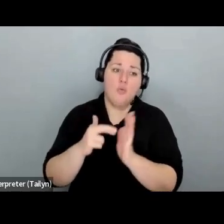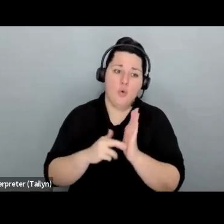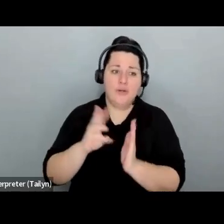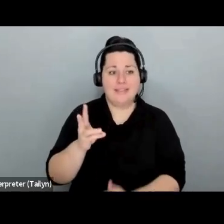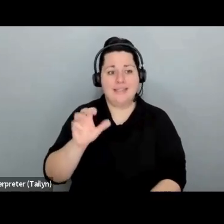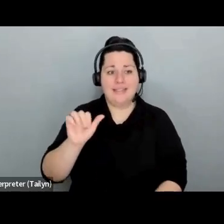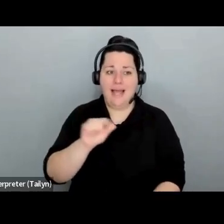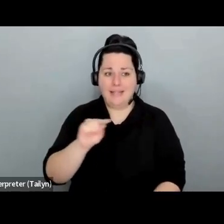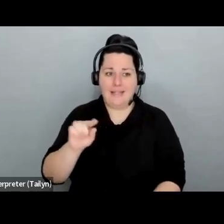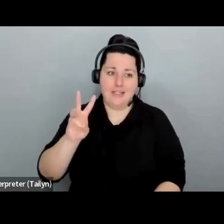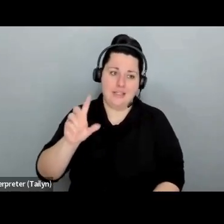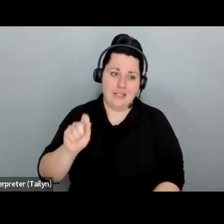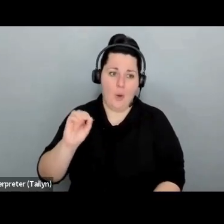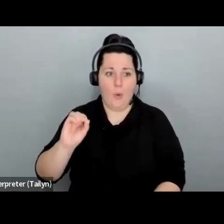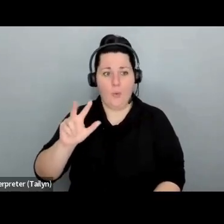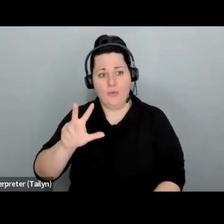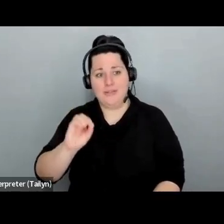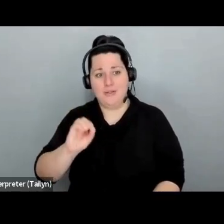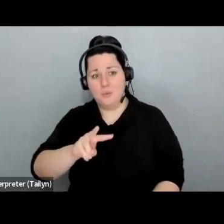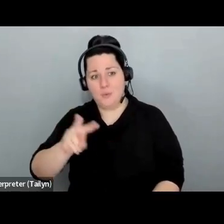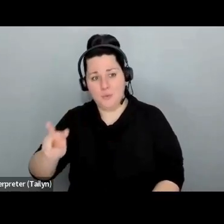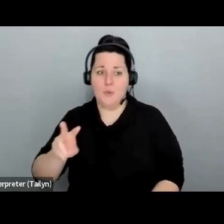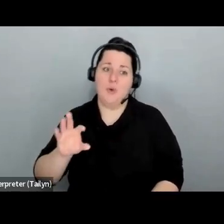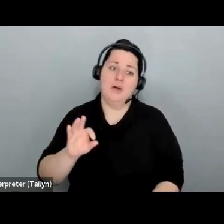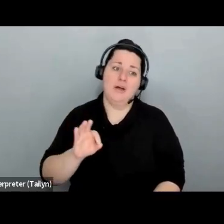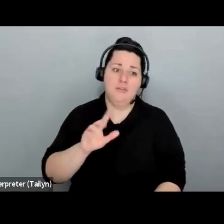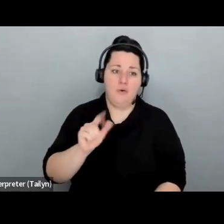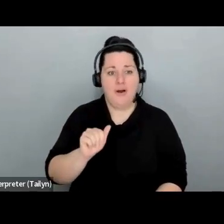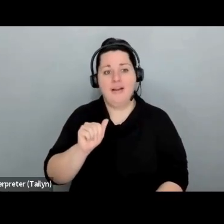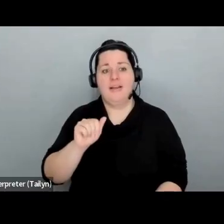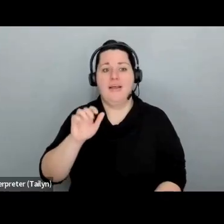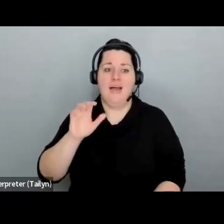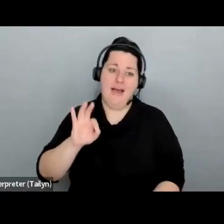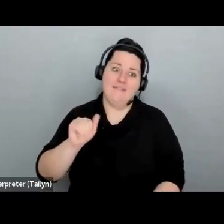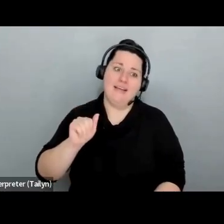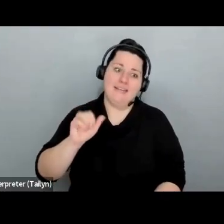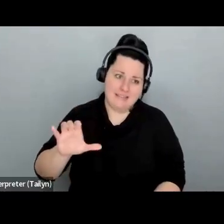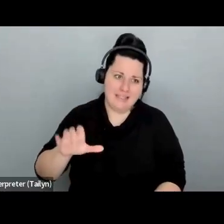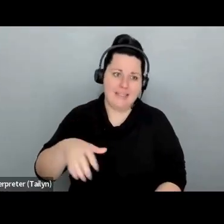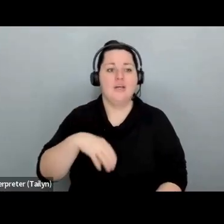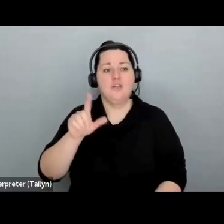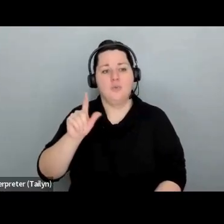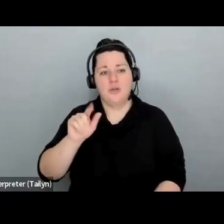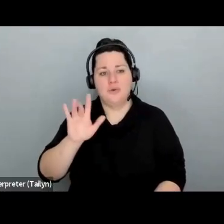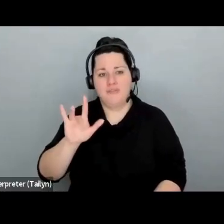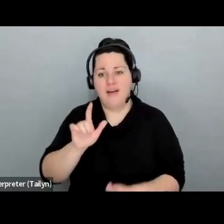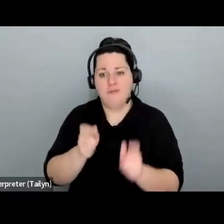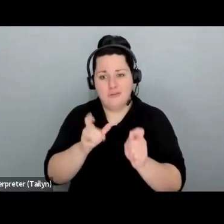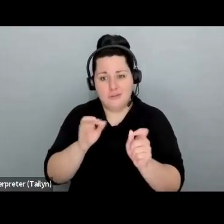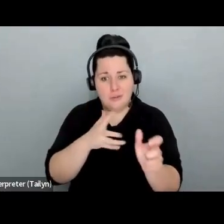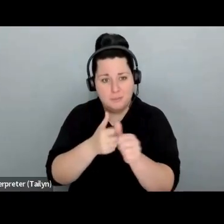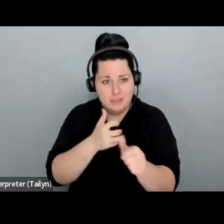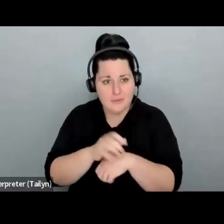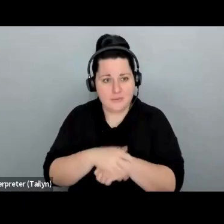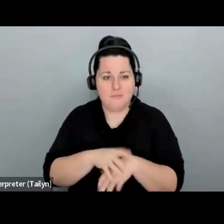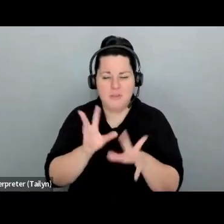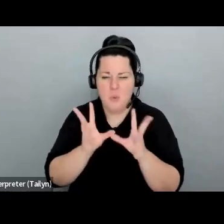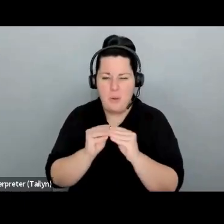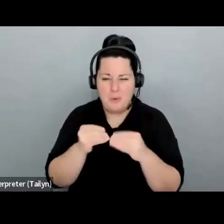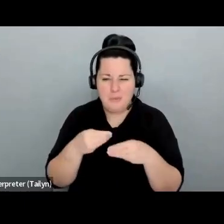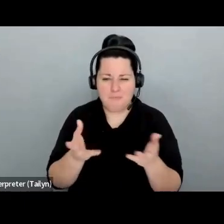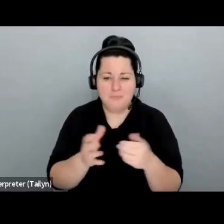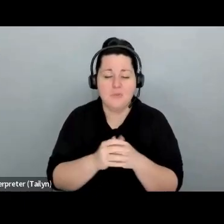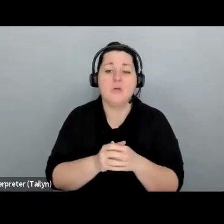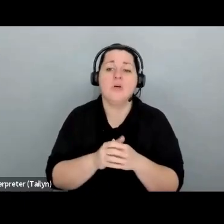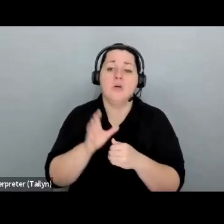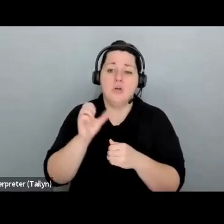6A-6.03022 F.A.C 2025 Revision and Updates webinar. We have, so myself here with